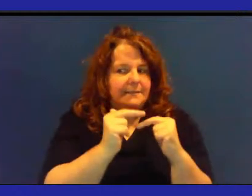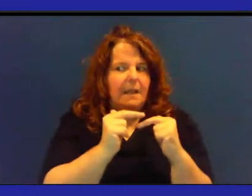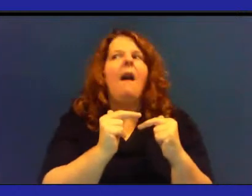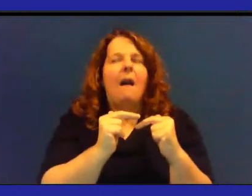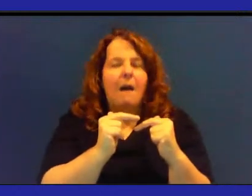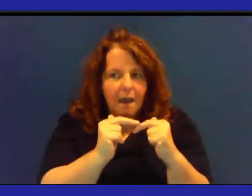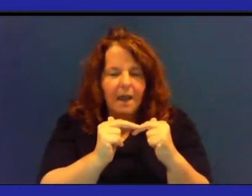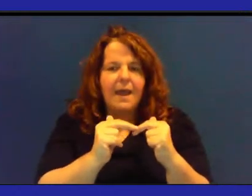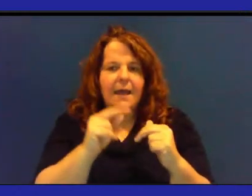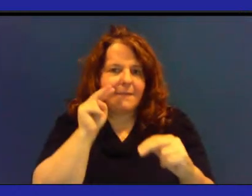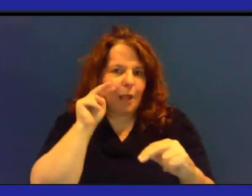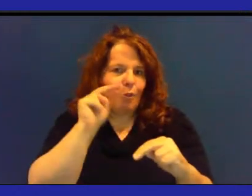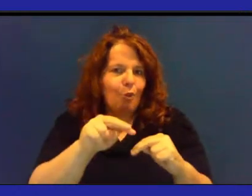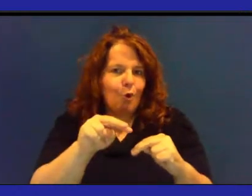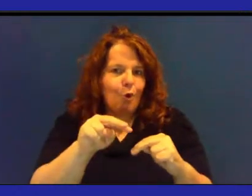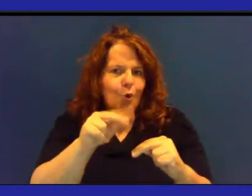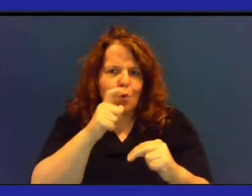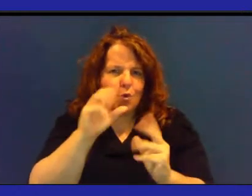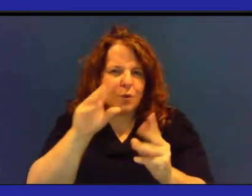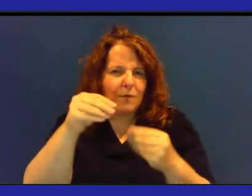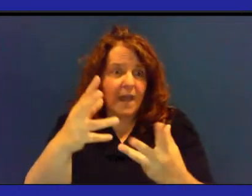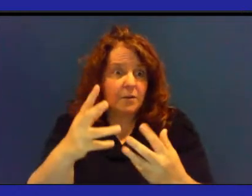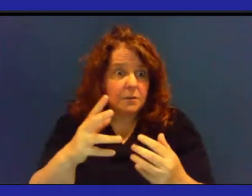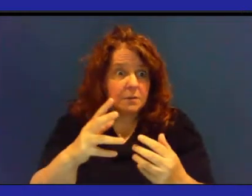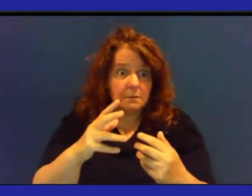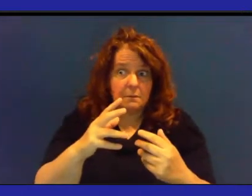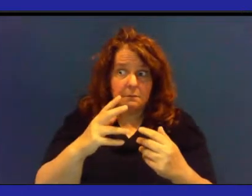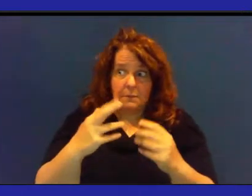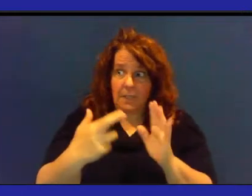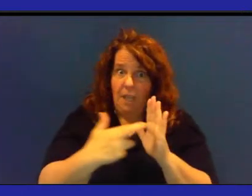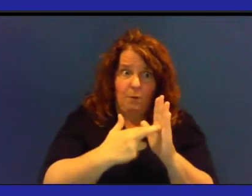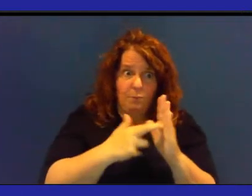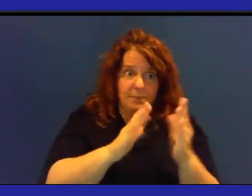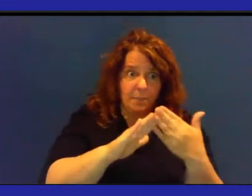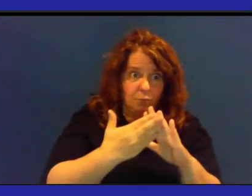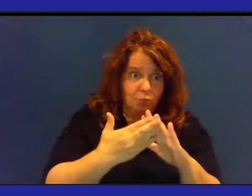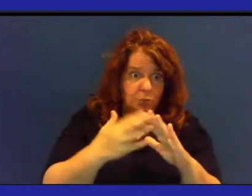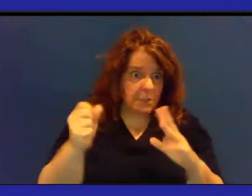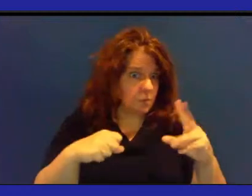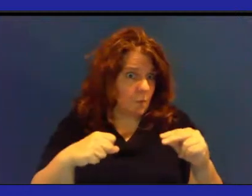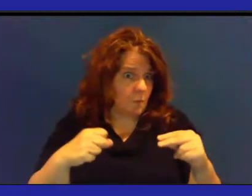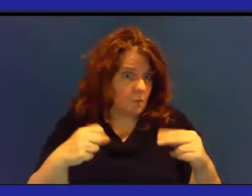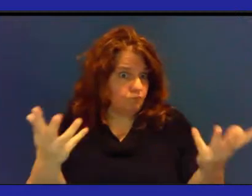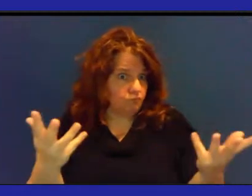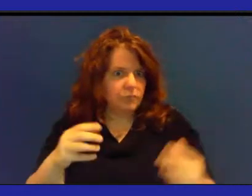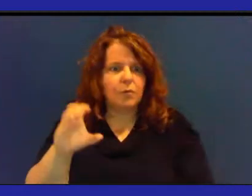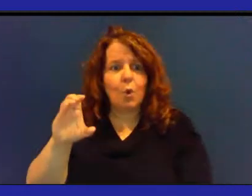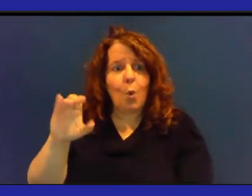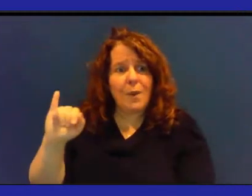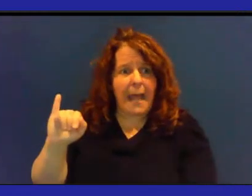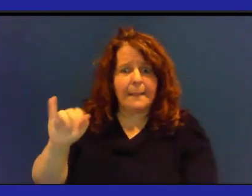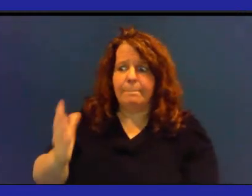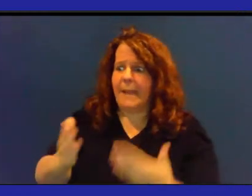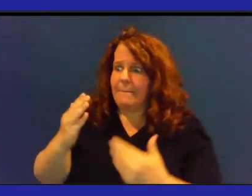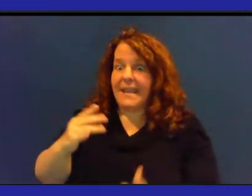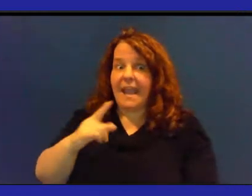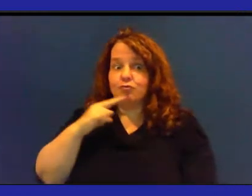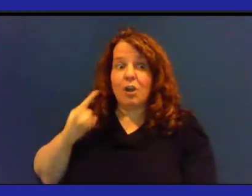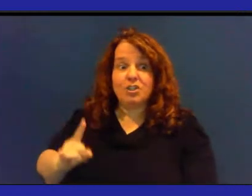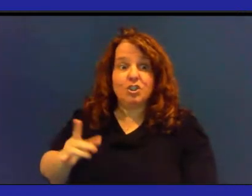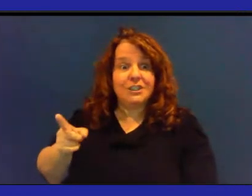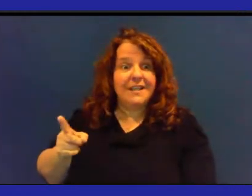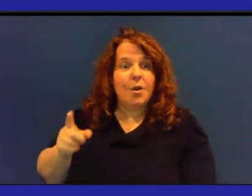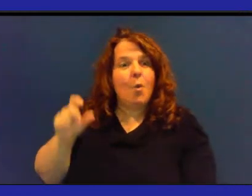of those sites, if the providers represent the community. So Coney Island may have a Russian community or a South